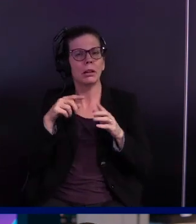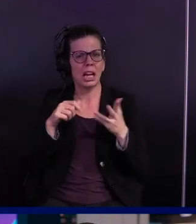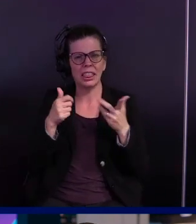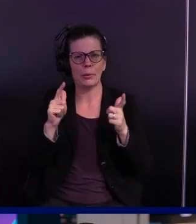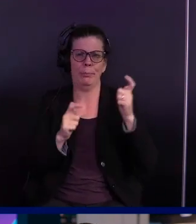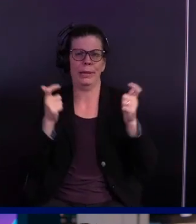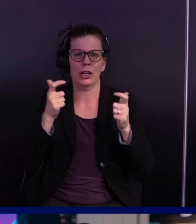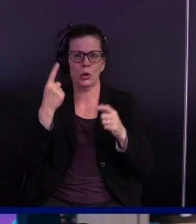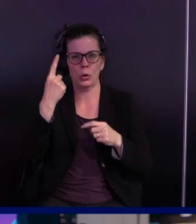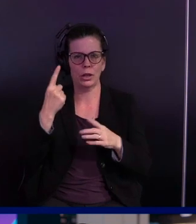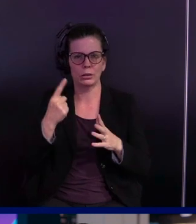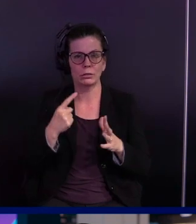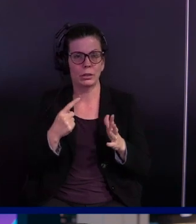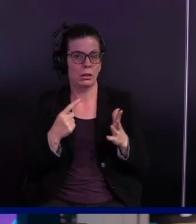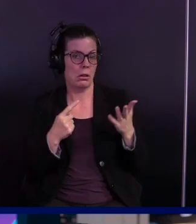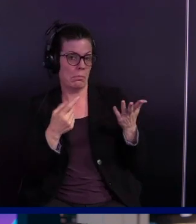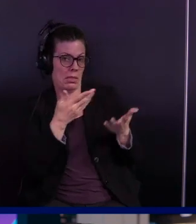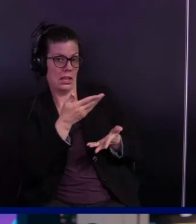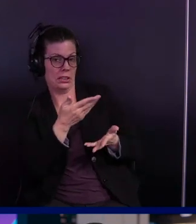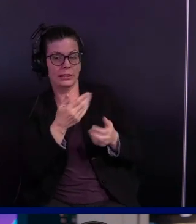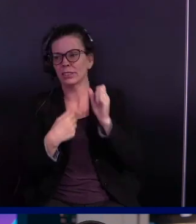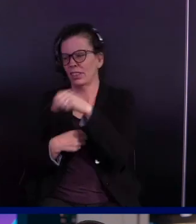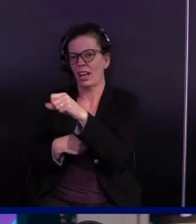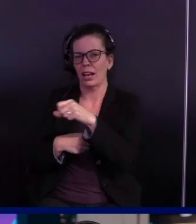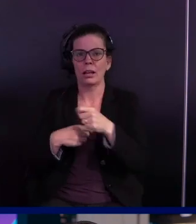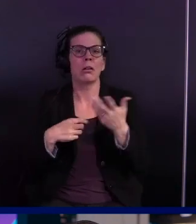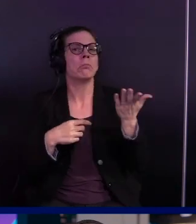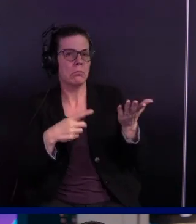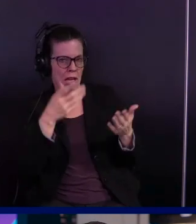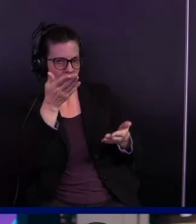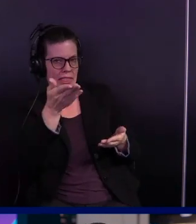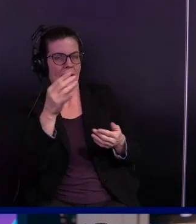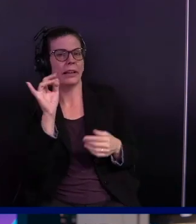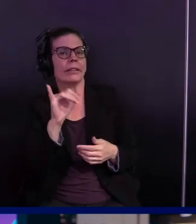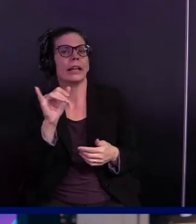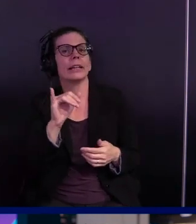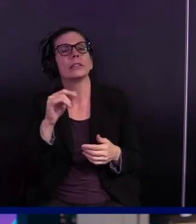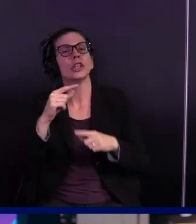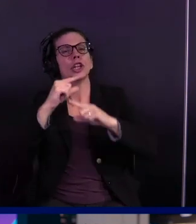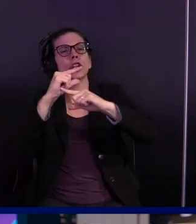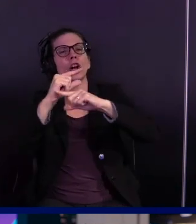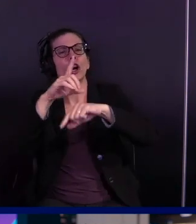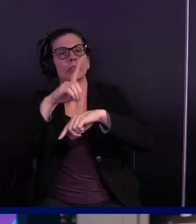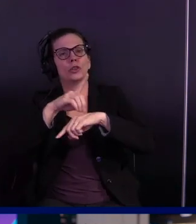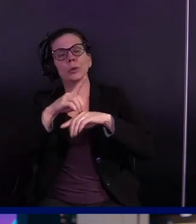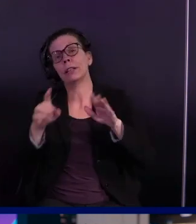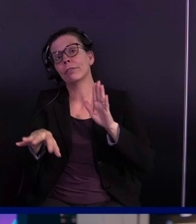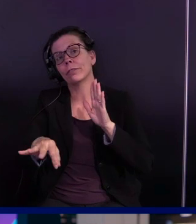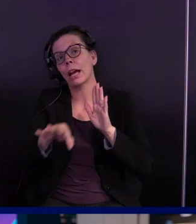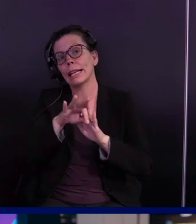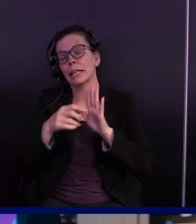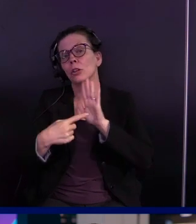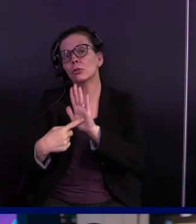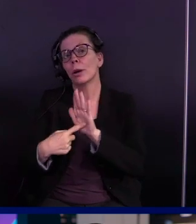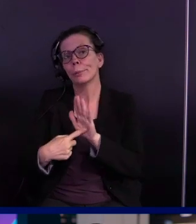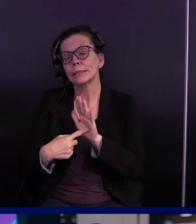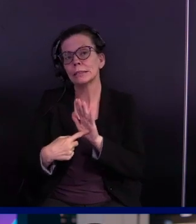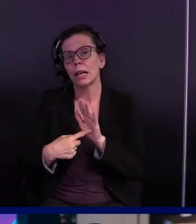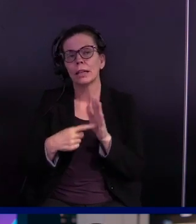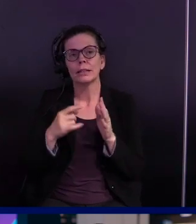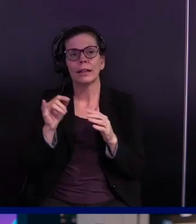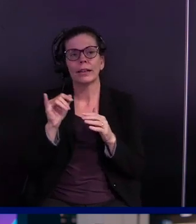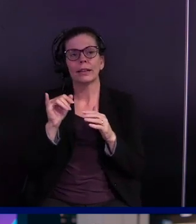bigger ones. Like around here? Yeah. Yeah, so this is like a guard duty finding that represents that there's been